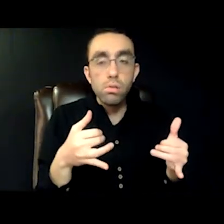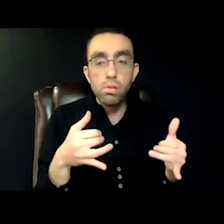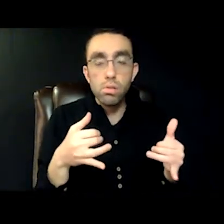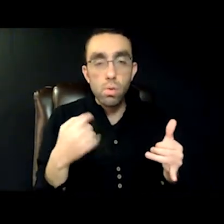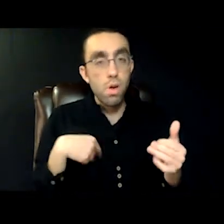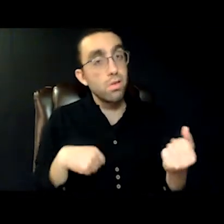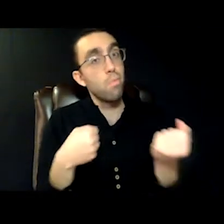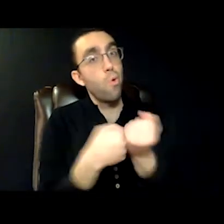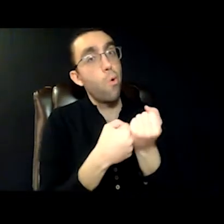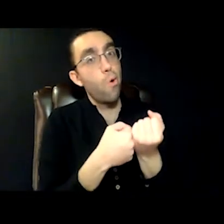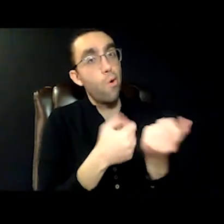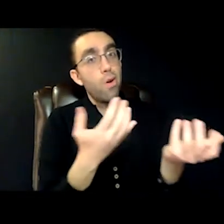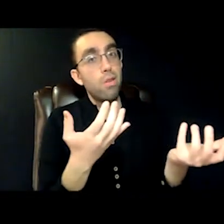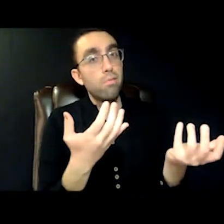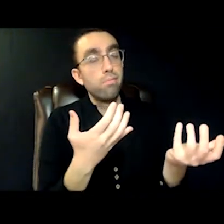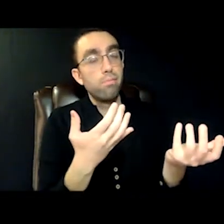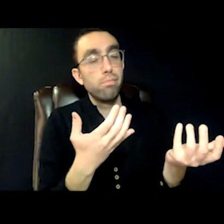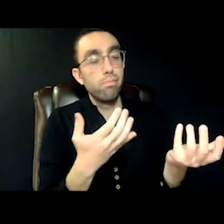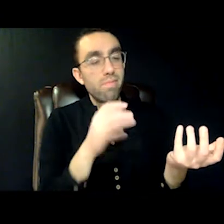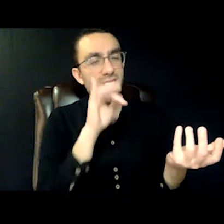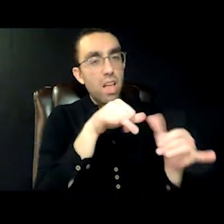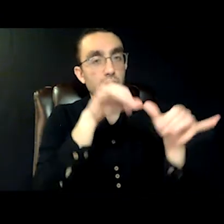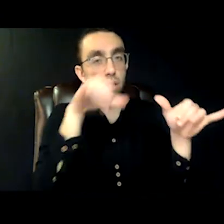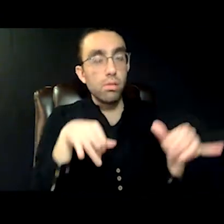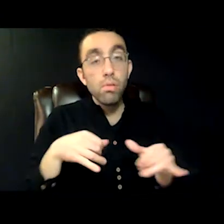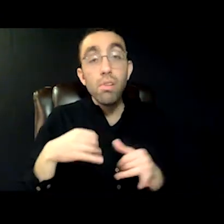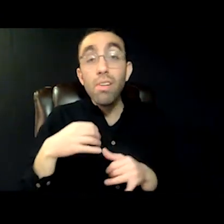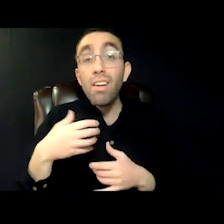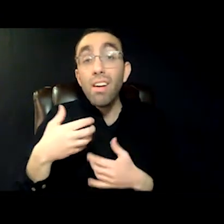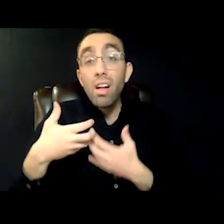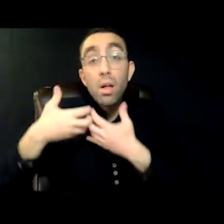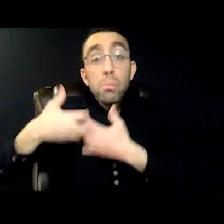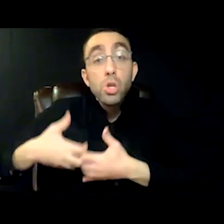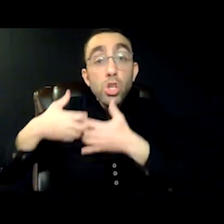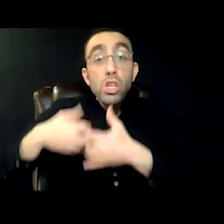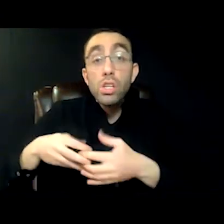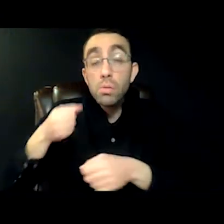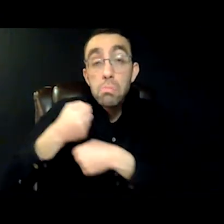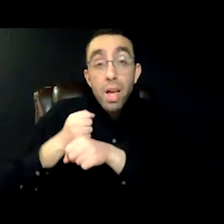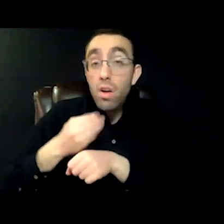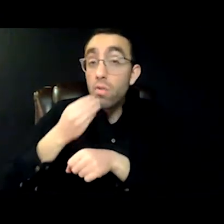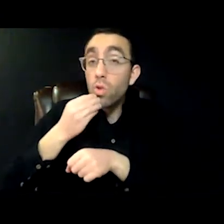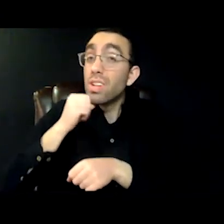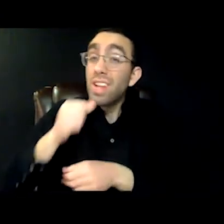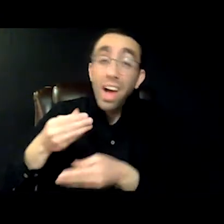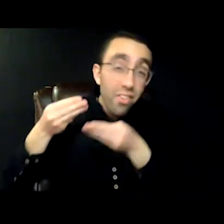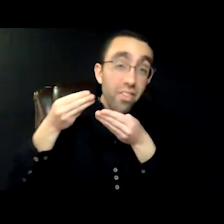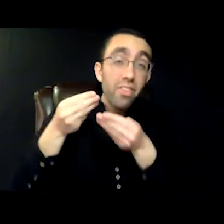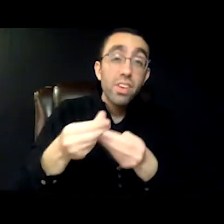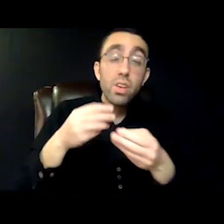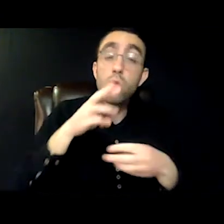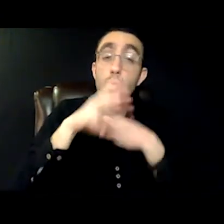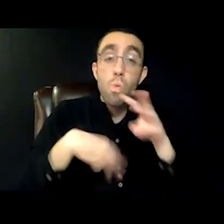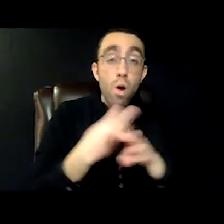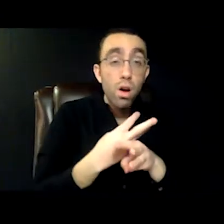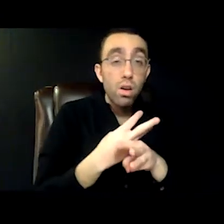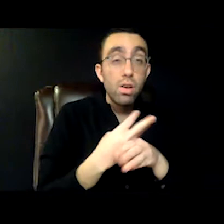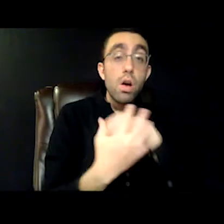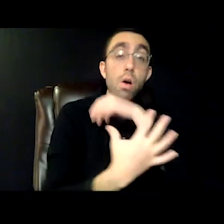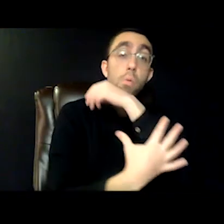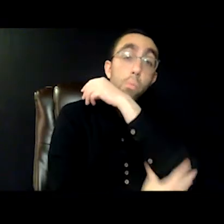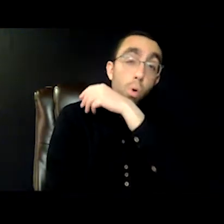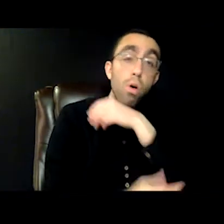Industrial agriculture does not feed the world. Peasant, smallholder, and indigenous communities around the world feed the